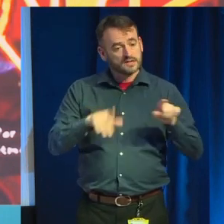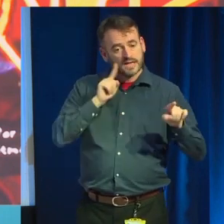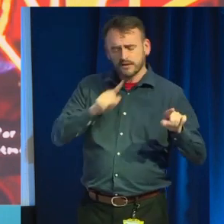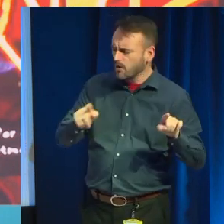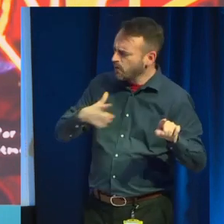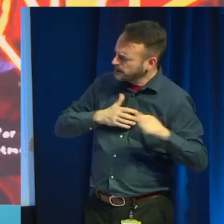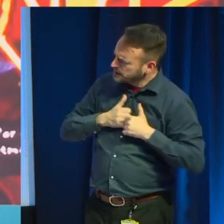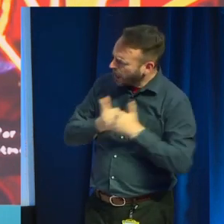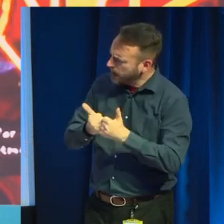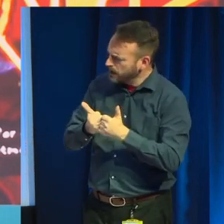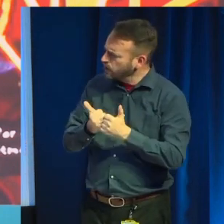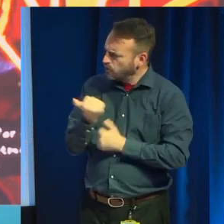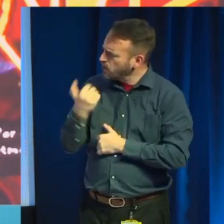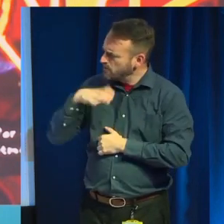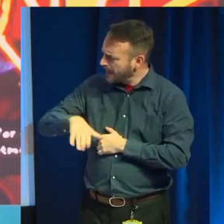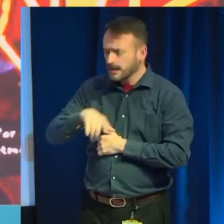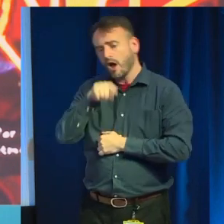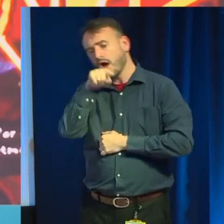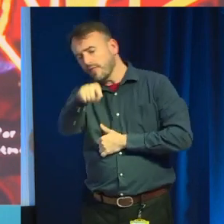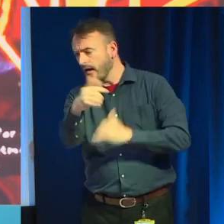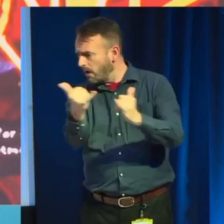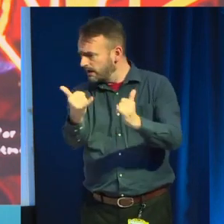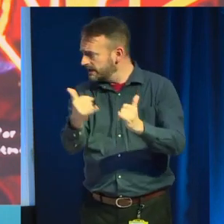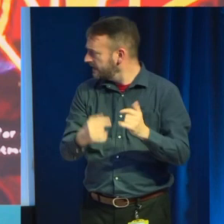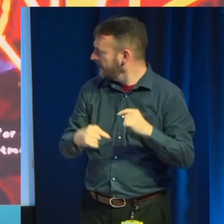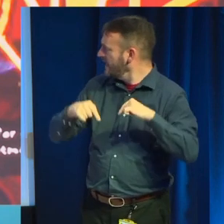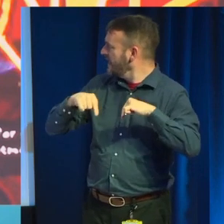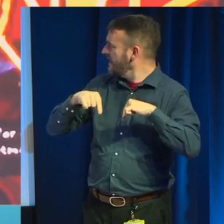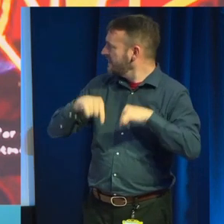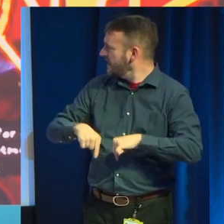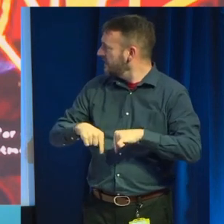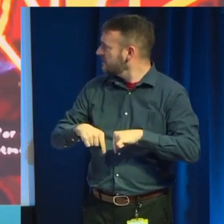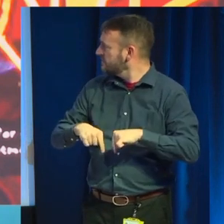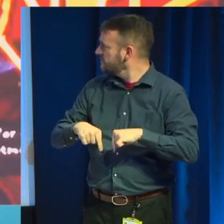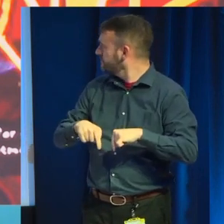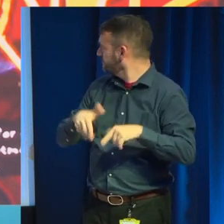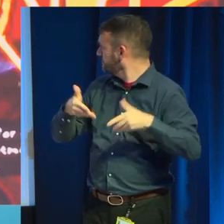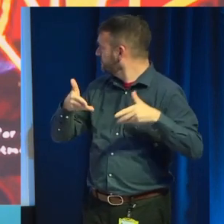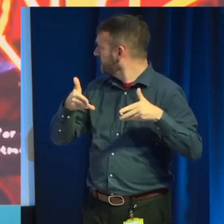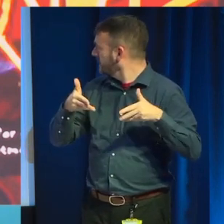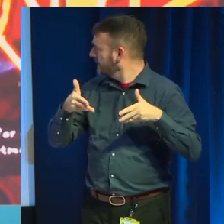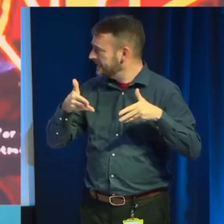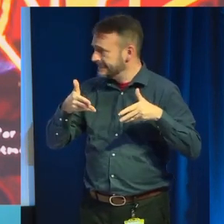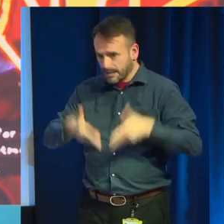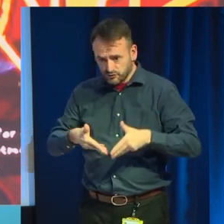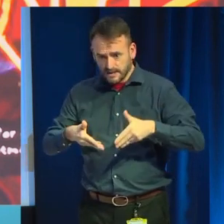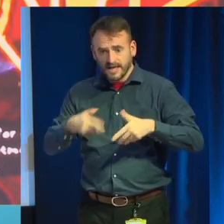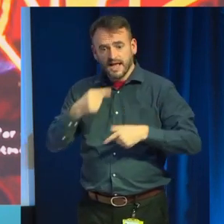to be. The party is over there. This is a sad room." And the reason is because this is the area where she represses her memories and